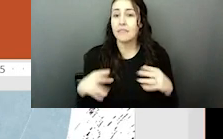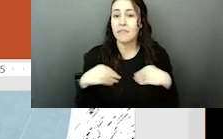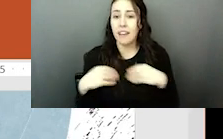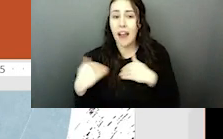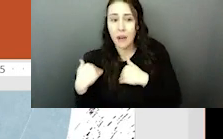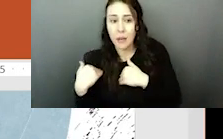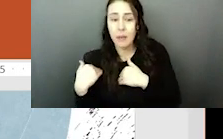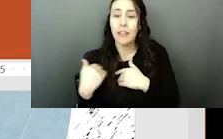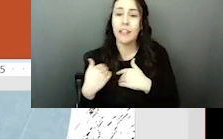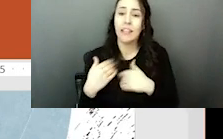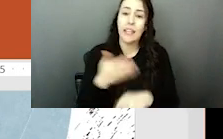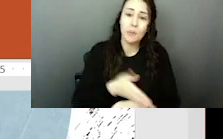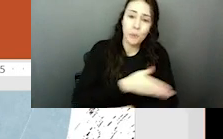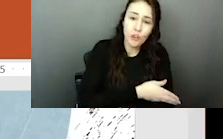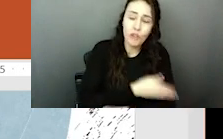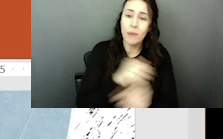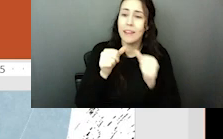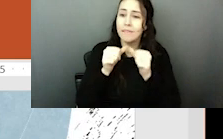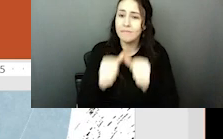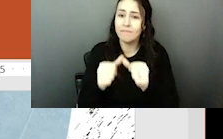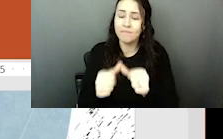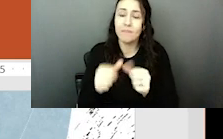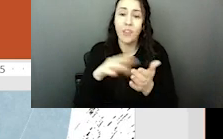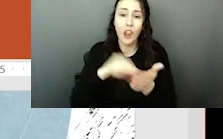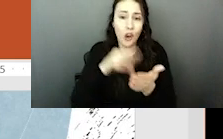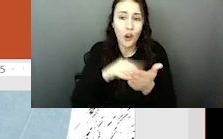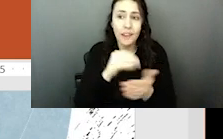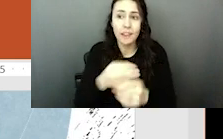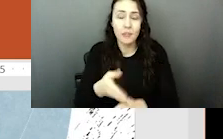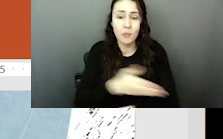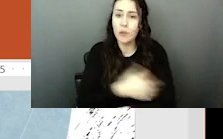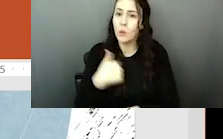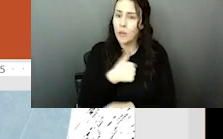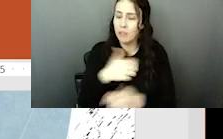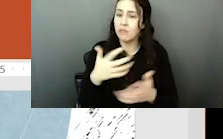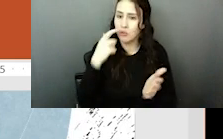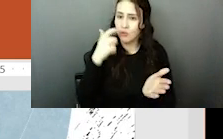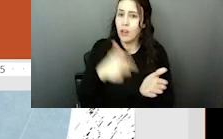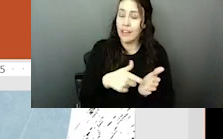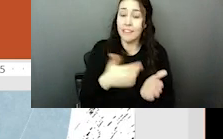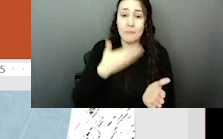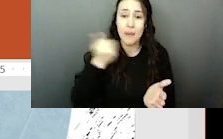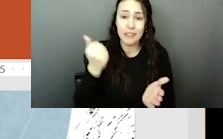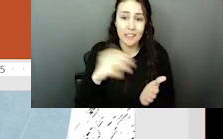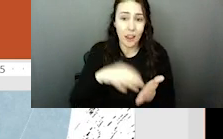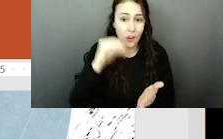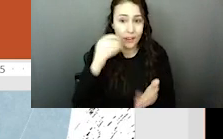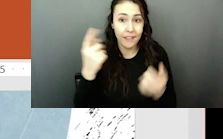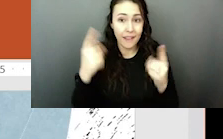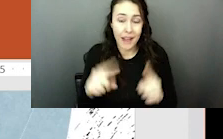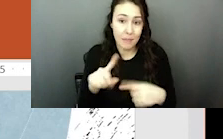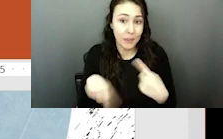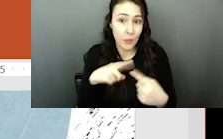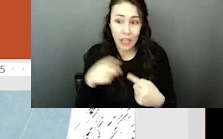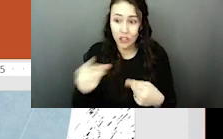and improvement. And because we recognize that the best learning sometimes happens when you try something and it